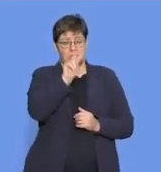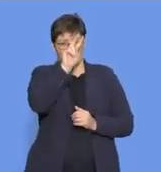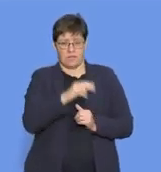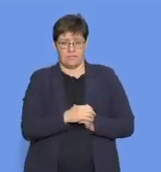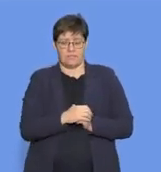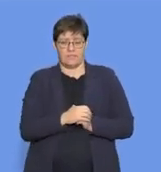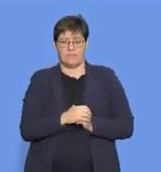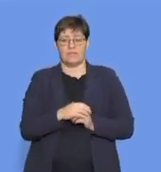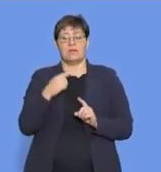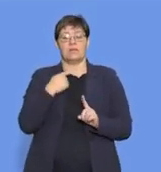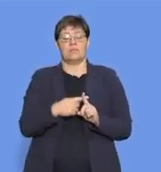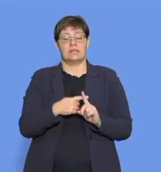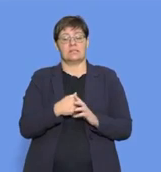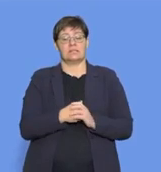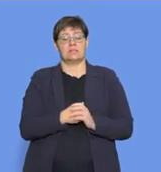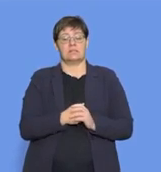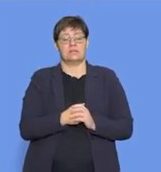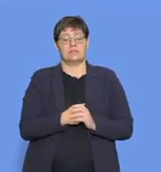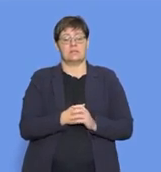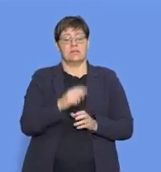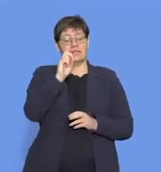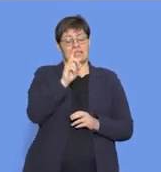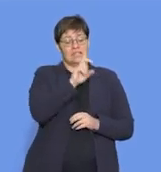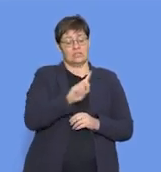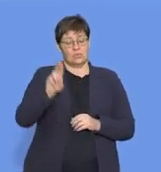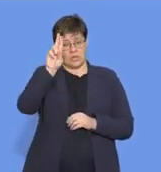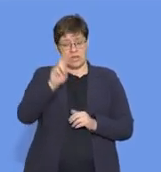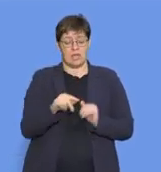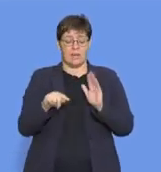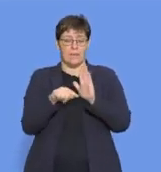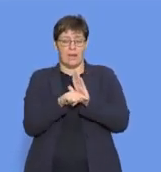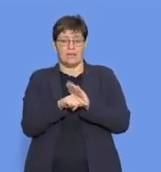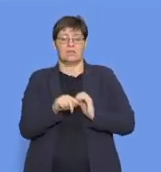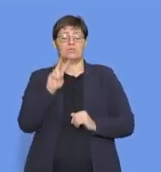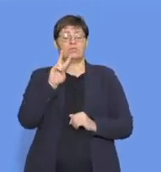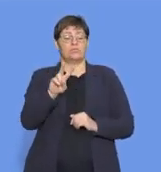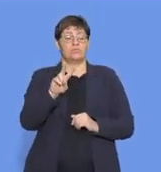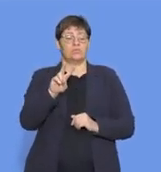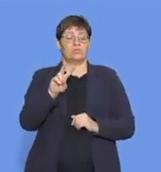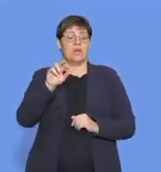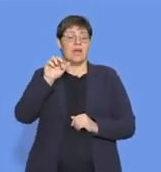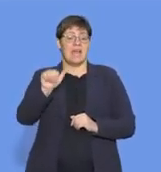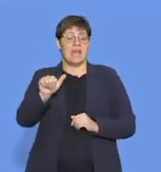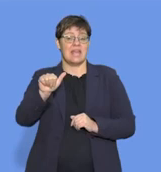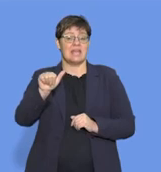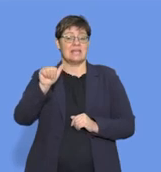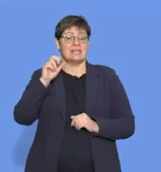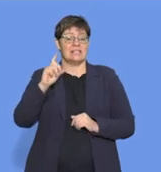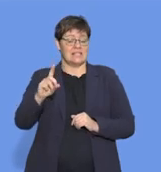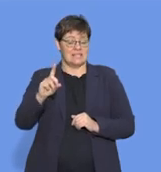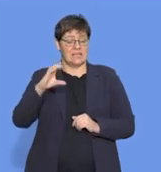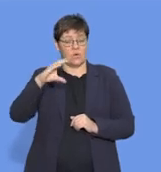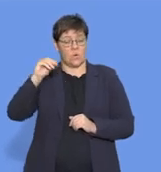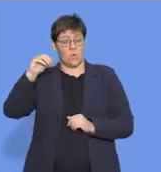a squared plus d squared minus